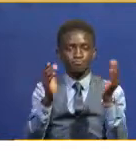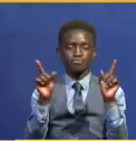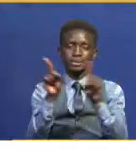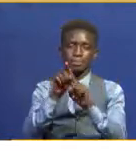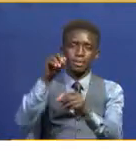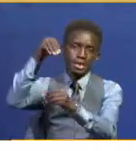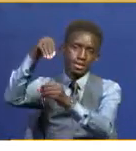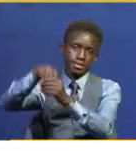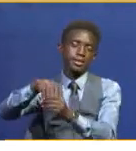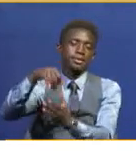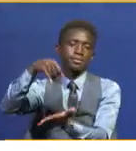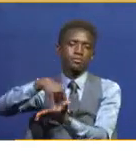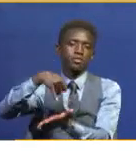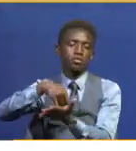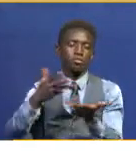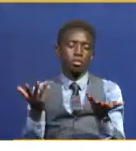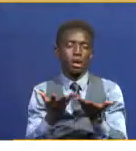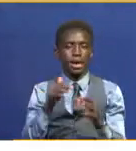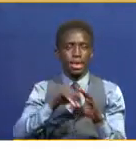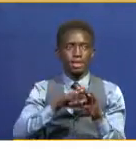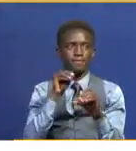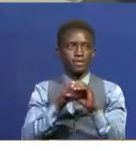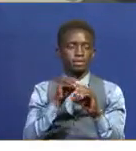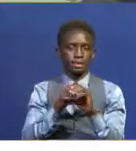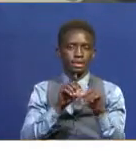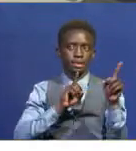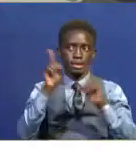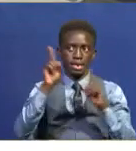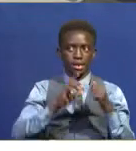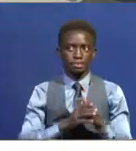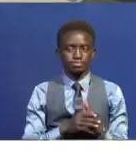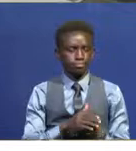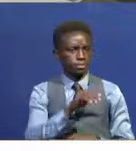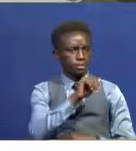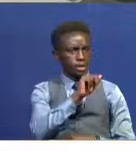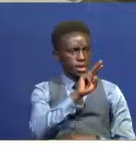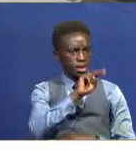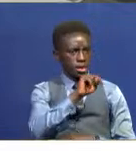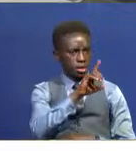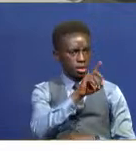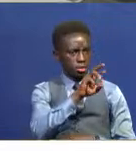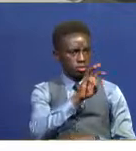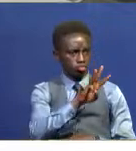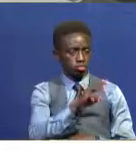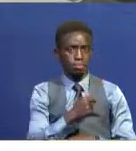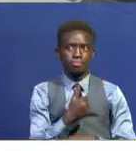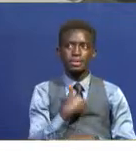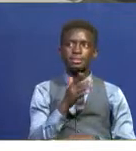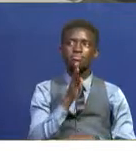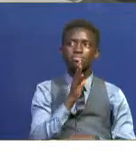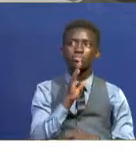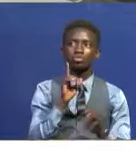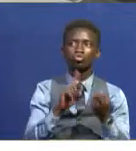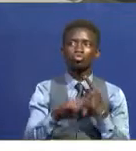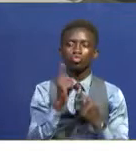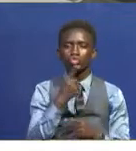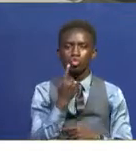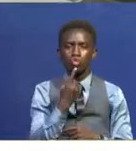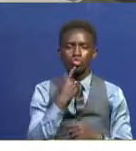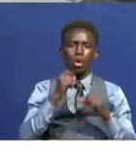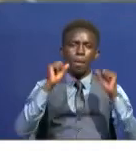your investment journey. All right. Last but not least, Andrew. I'm speaking to the potential investors mm-hmm. out